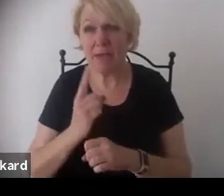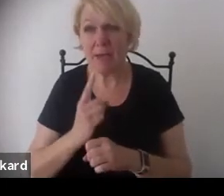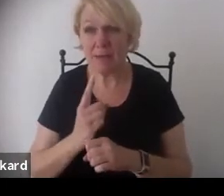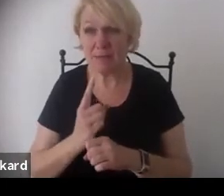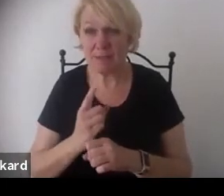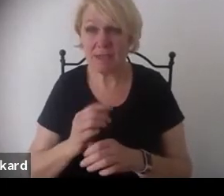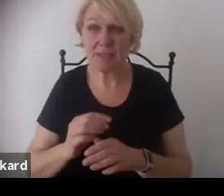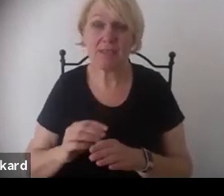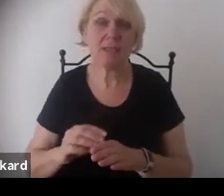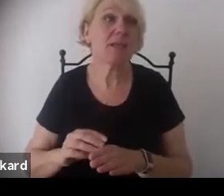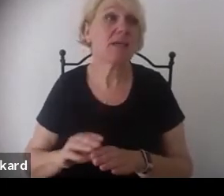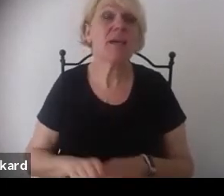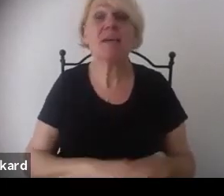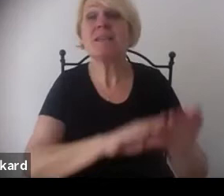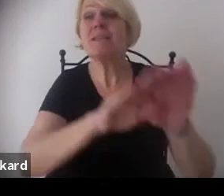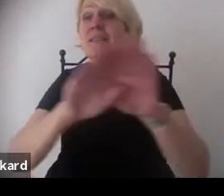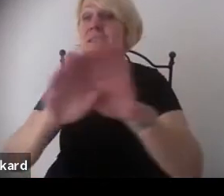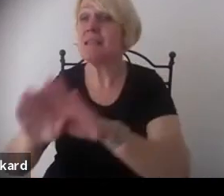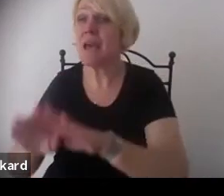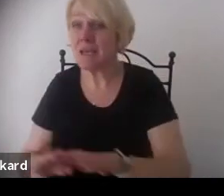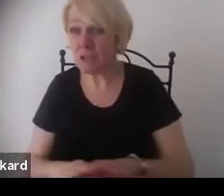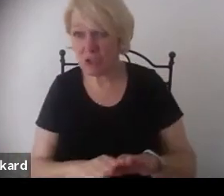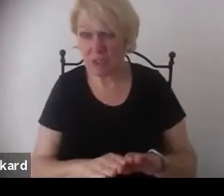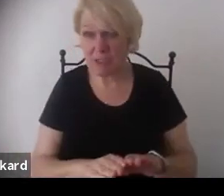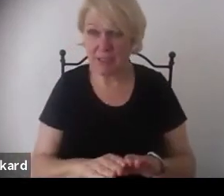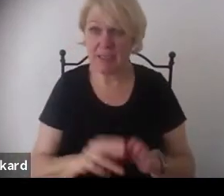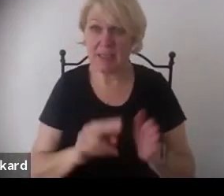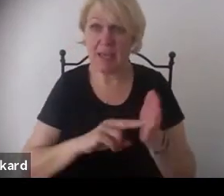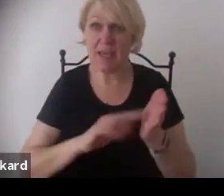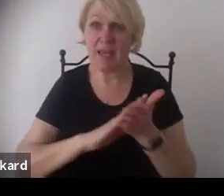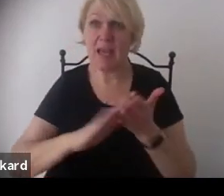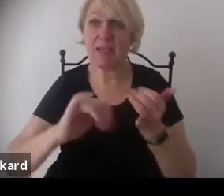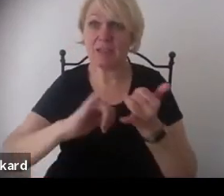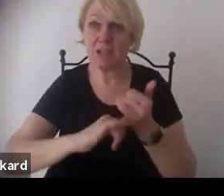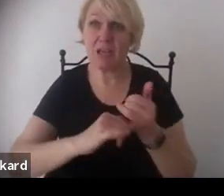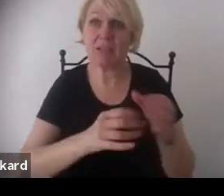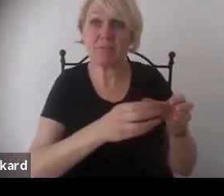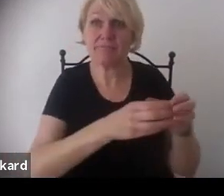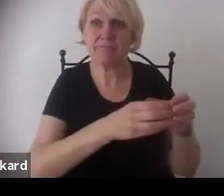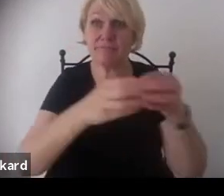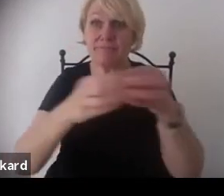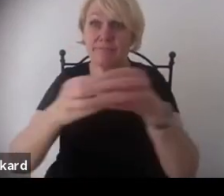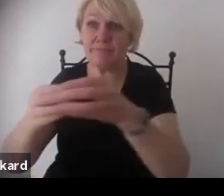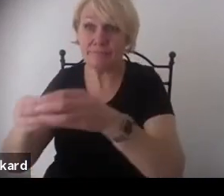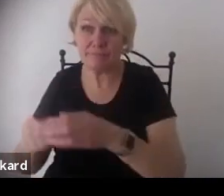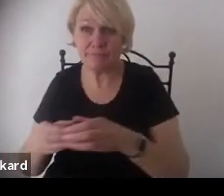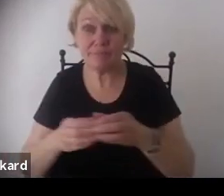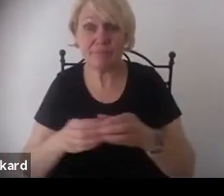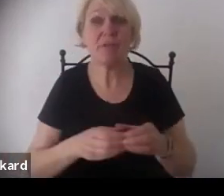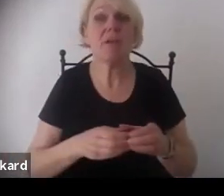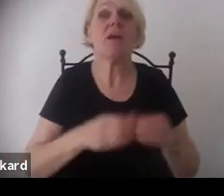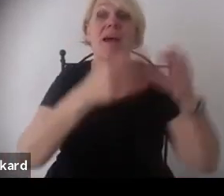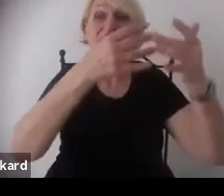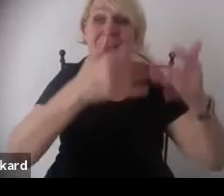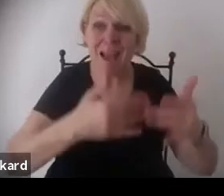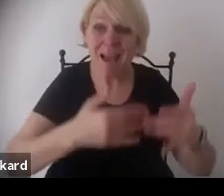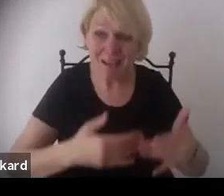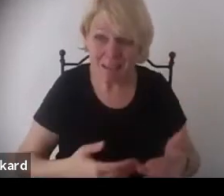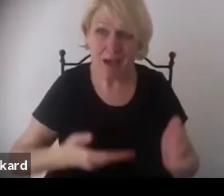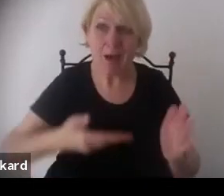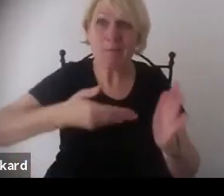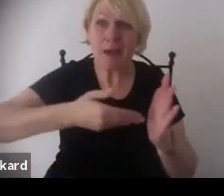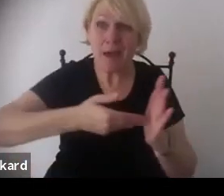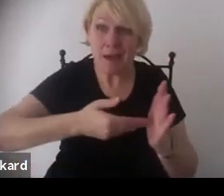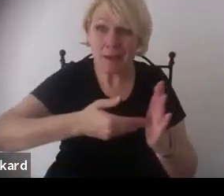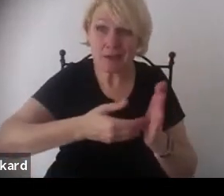each NHS organisation is to basically add up how much extra we've spent directly due